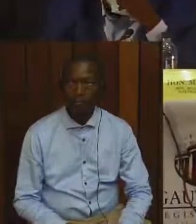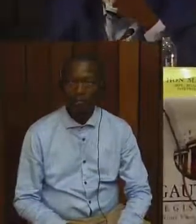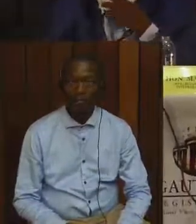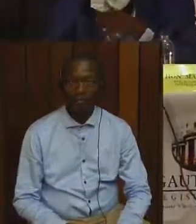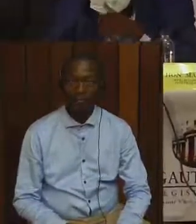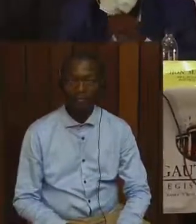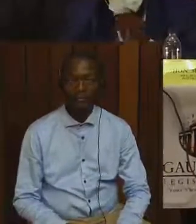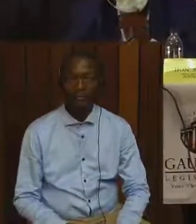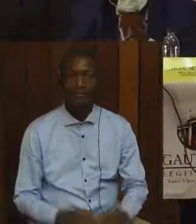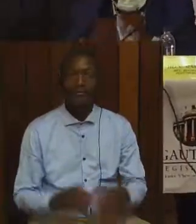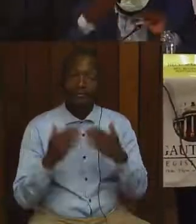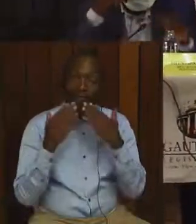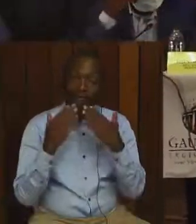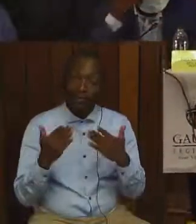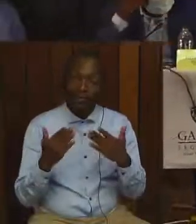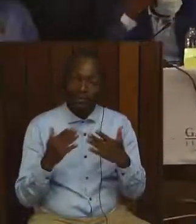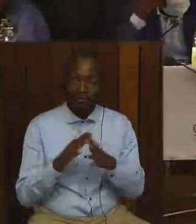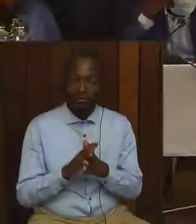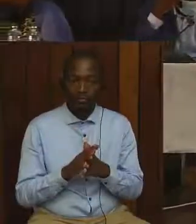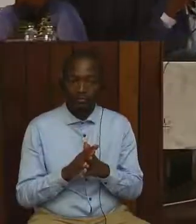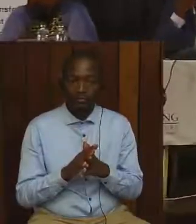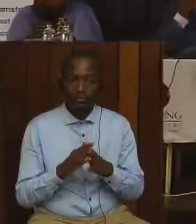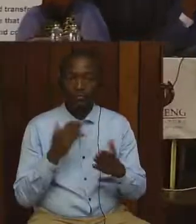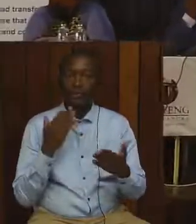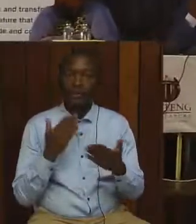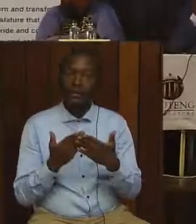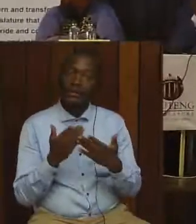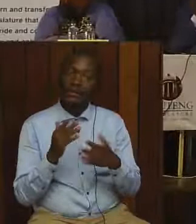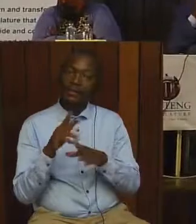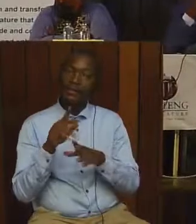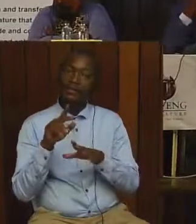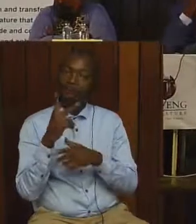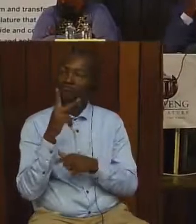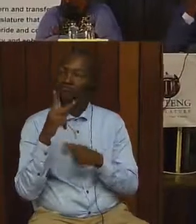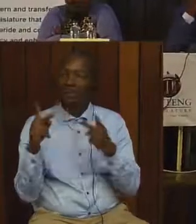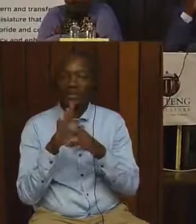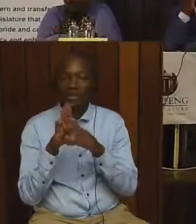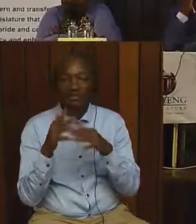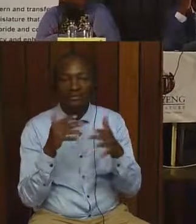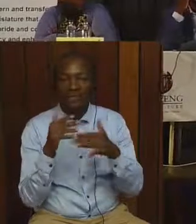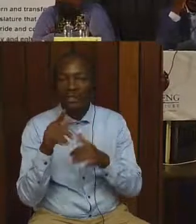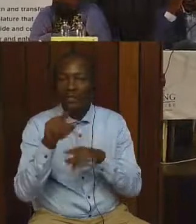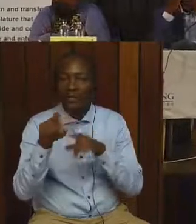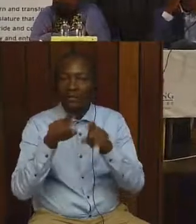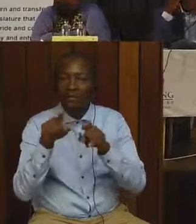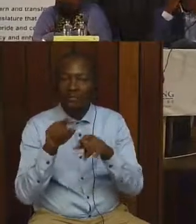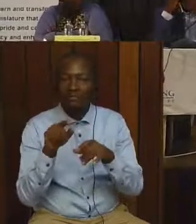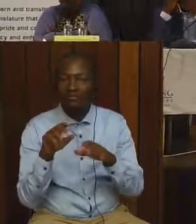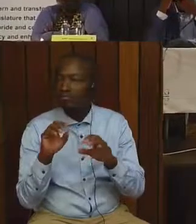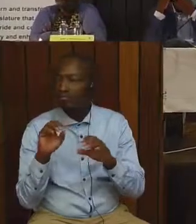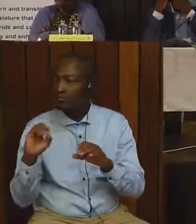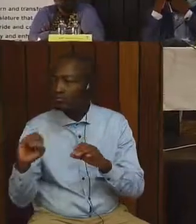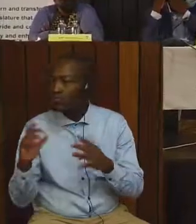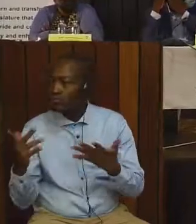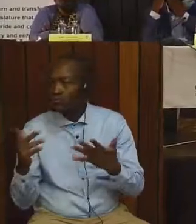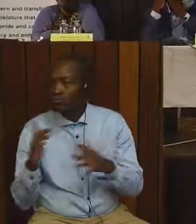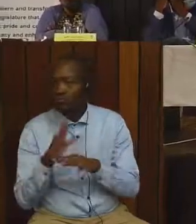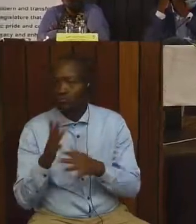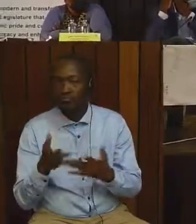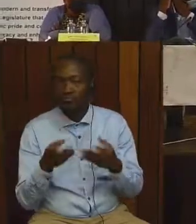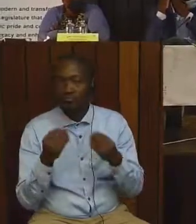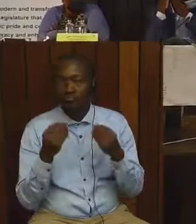Thank you, Member Mabunda. Can I check if there's any other questions? No. The indication I'm